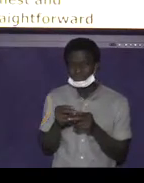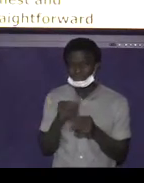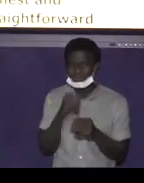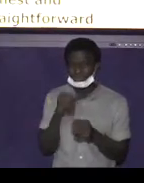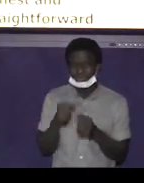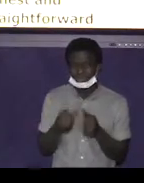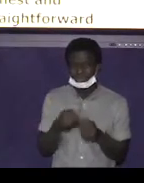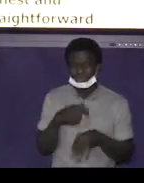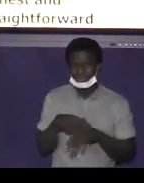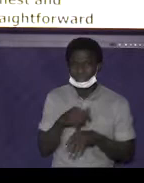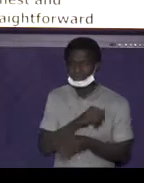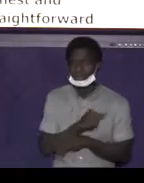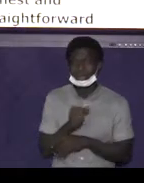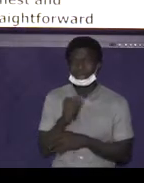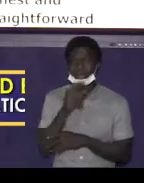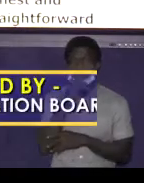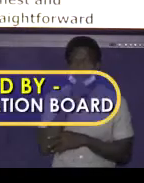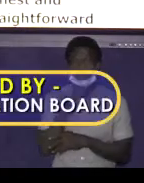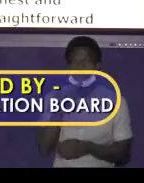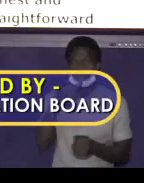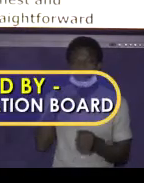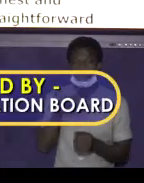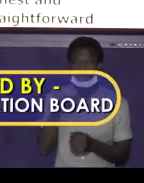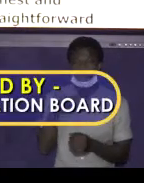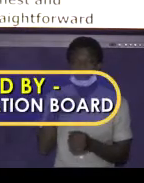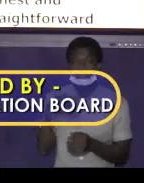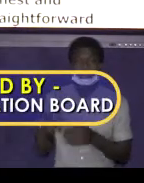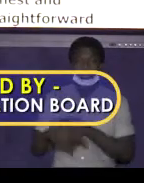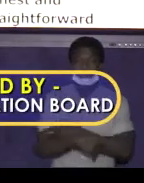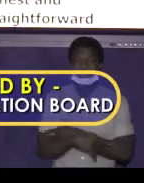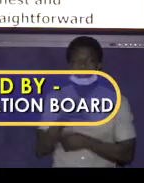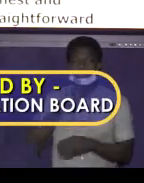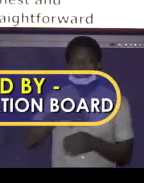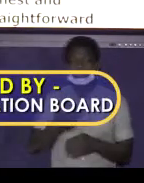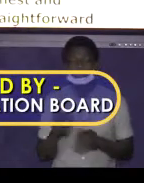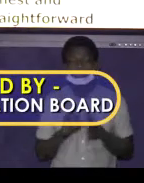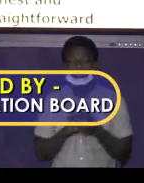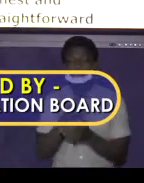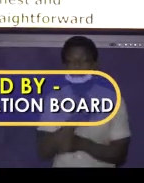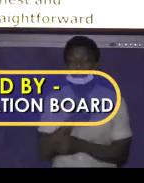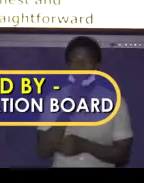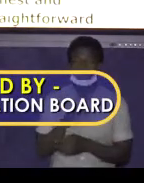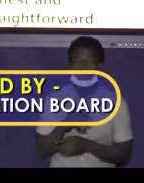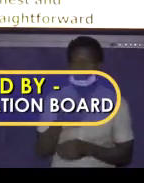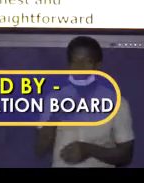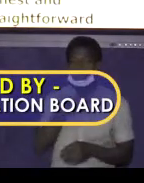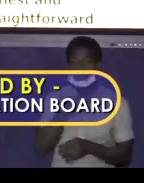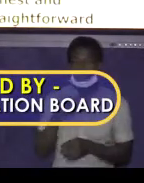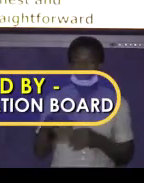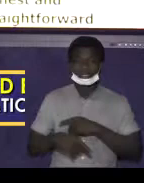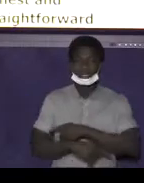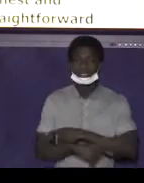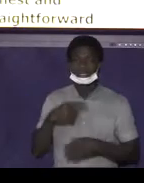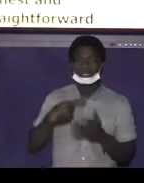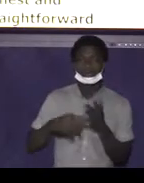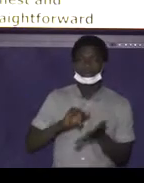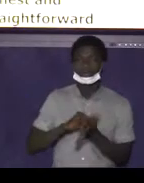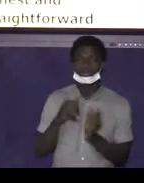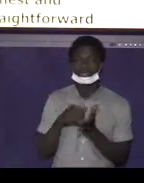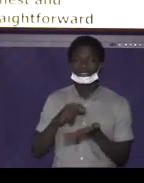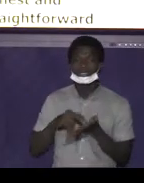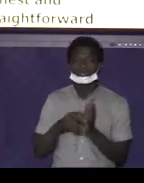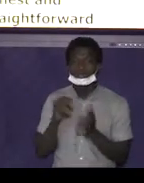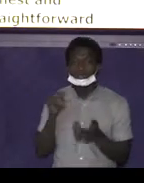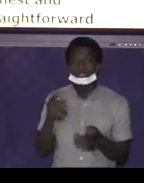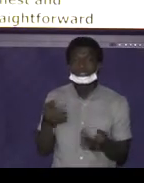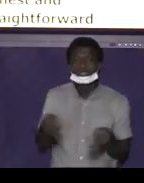A red letter day is another example of idioms. A red letter day. What does it mean? It means